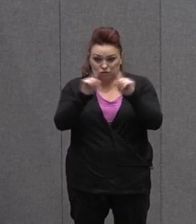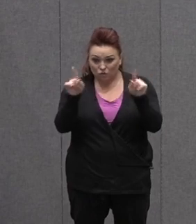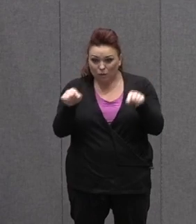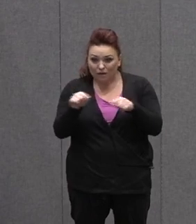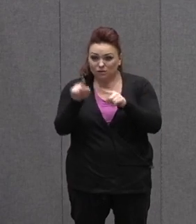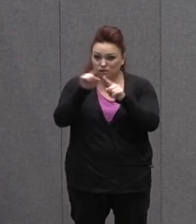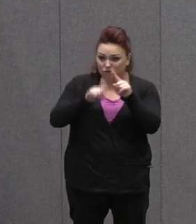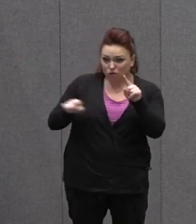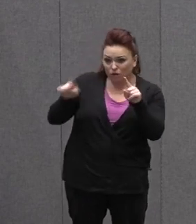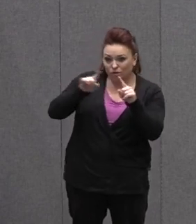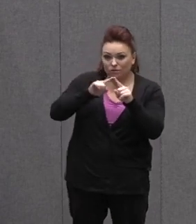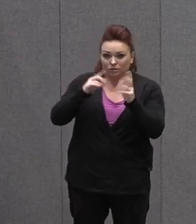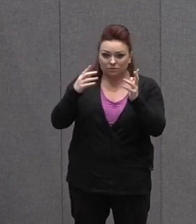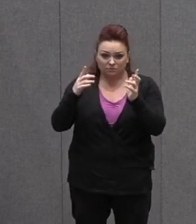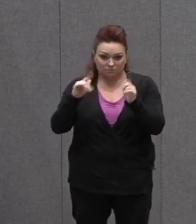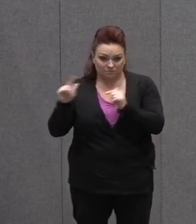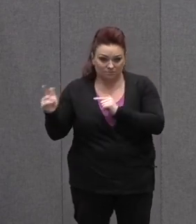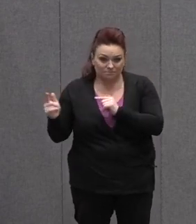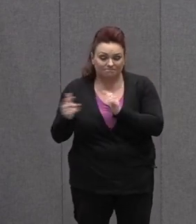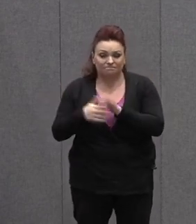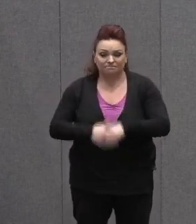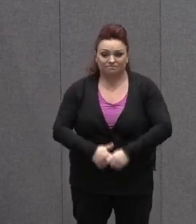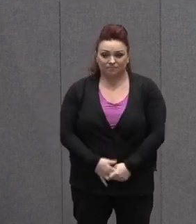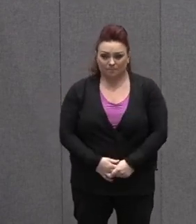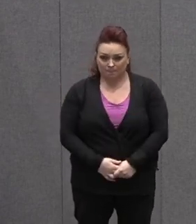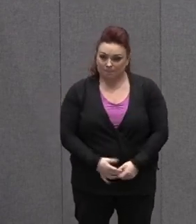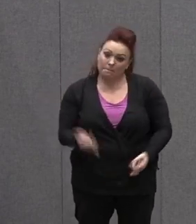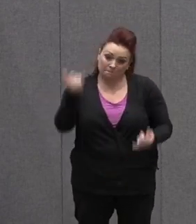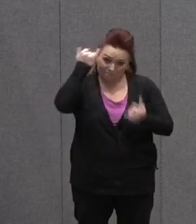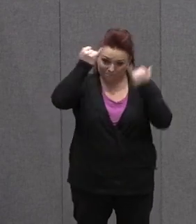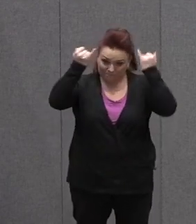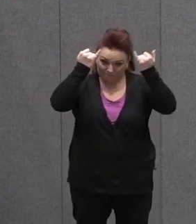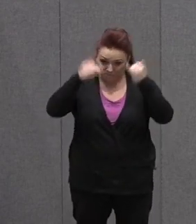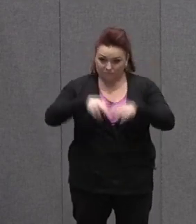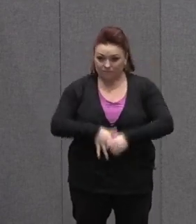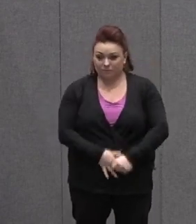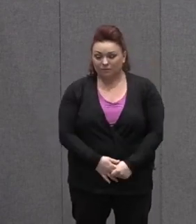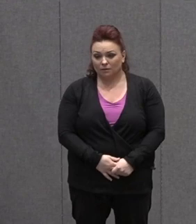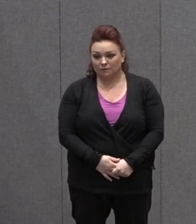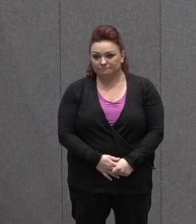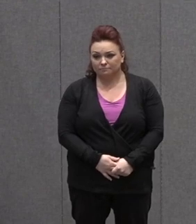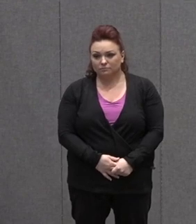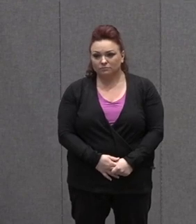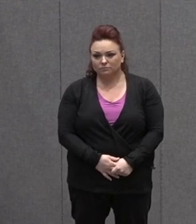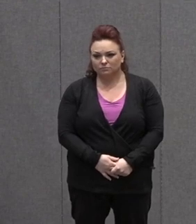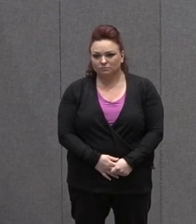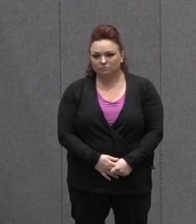and circles. It's an idea.